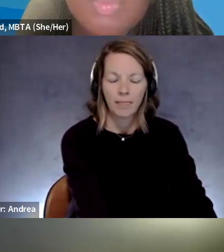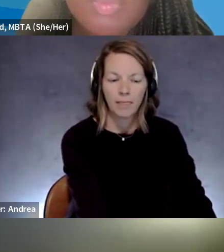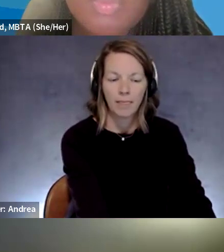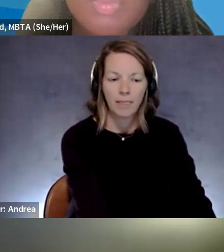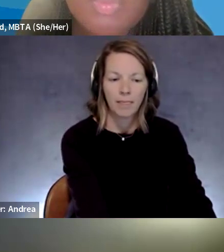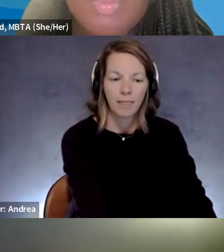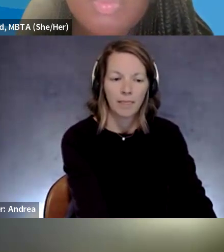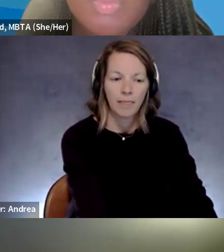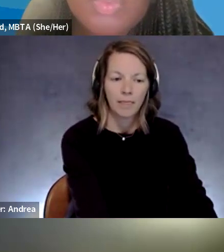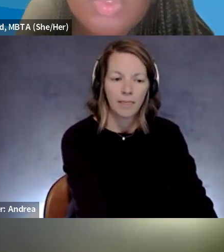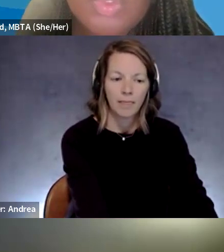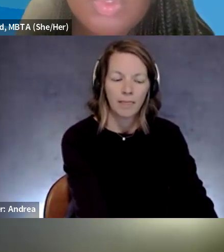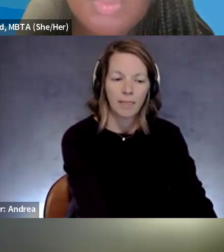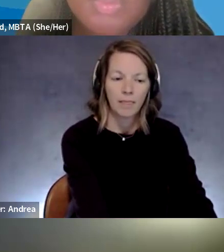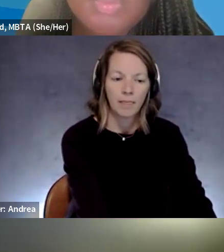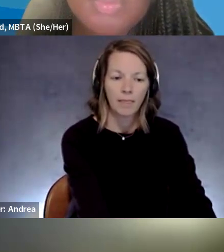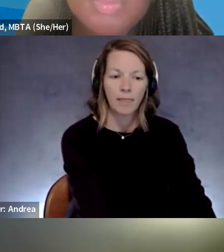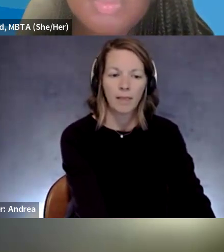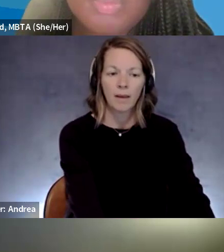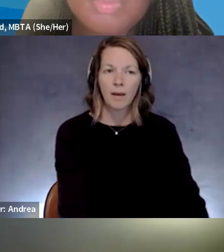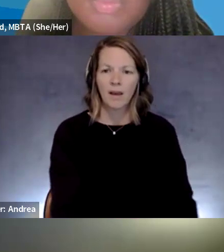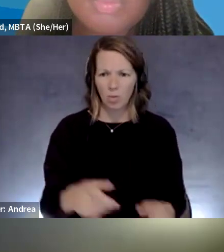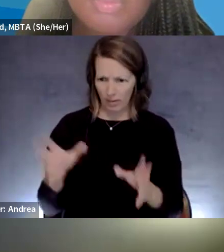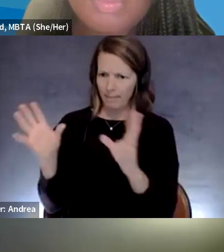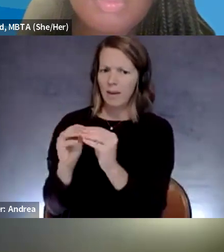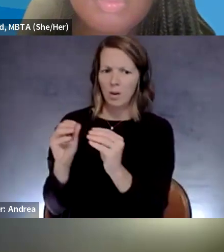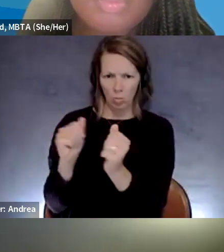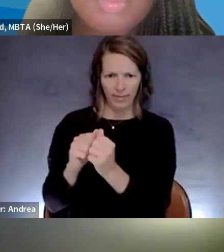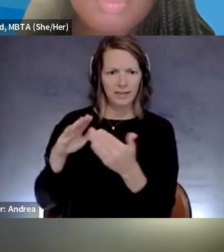I believe we did meet with the City of Cambridge. George?